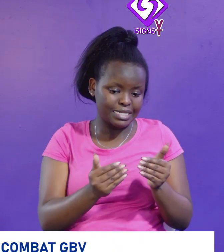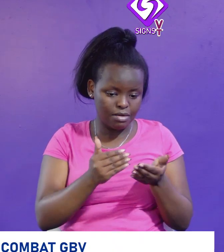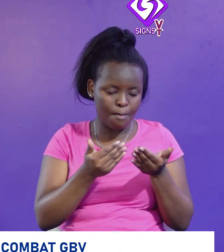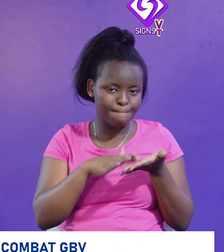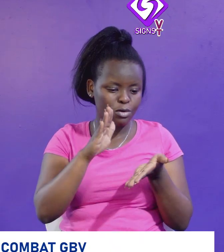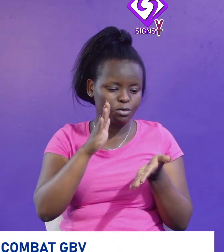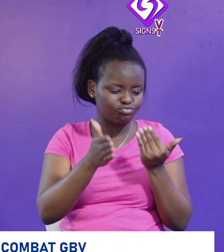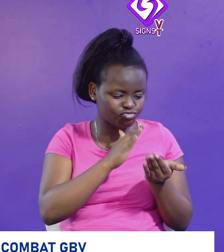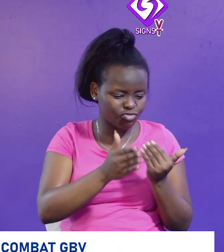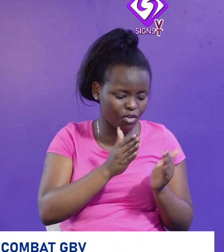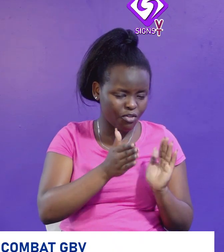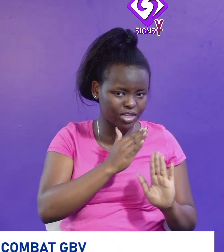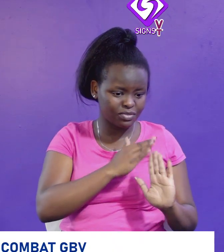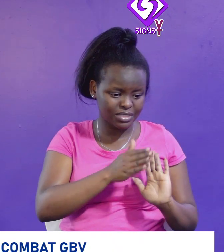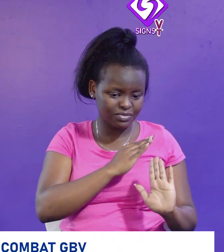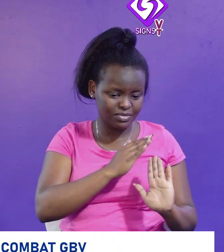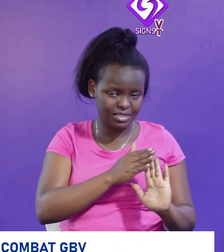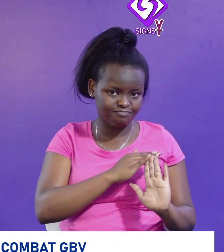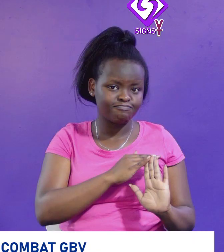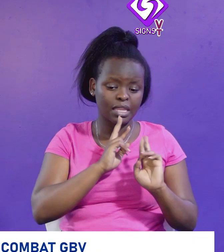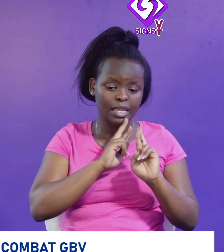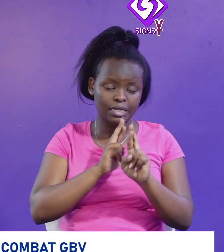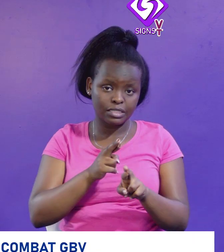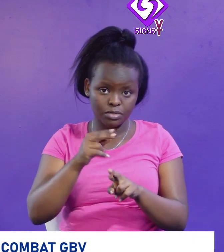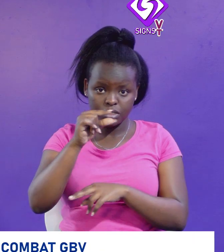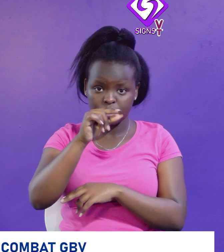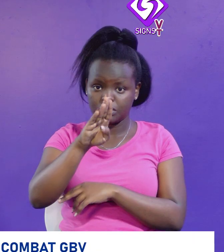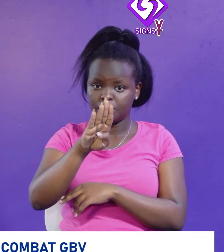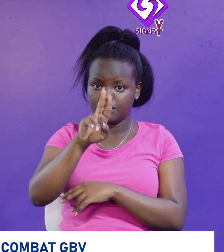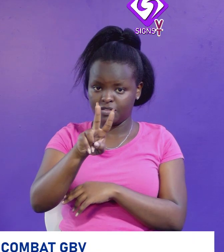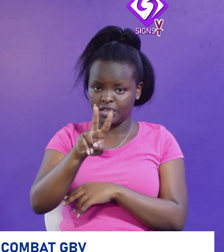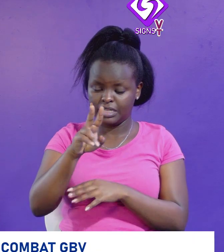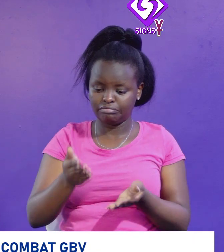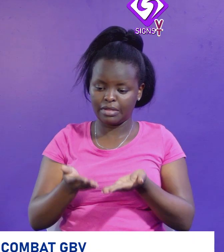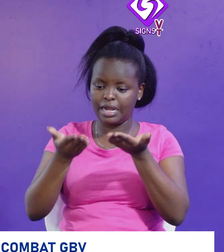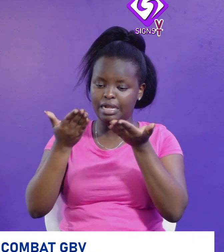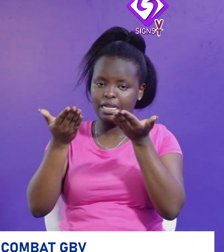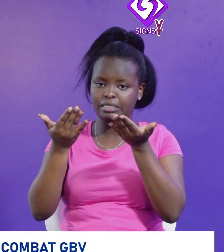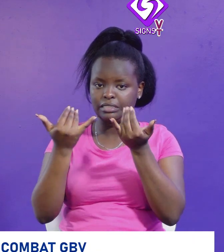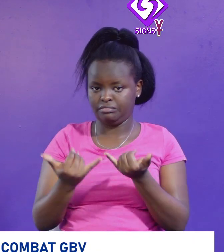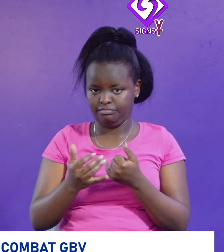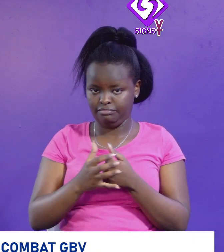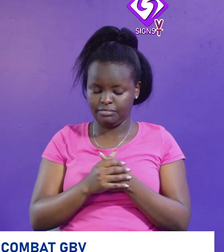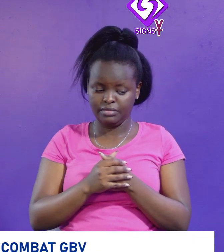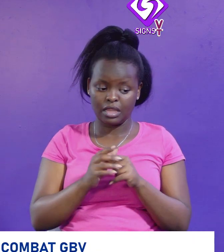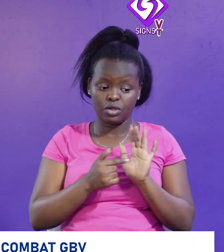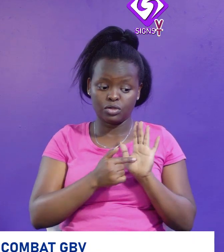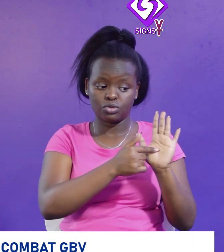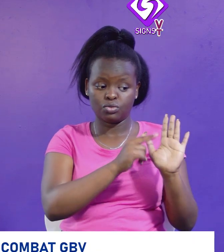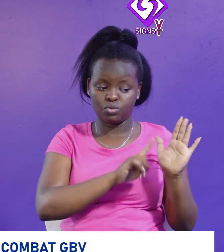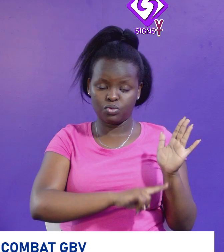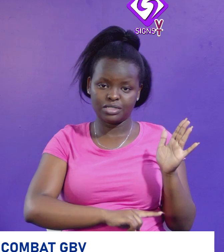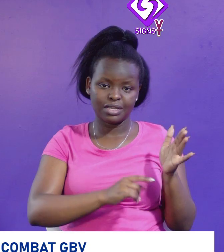response to GBV, which they say has been on the rise. They pointed to a lack of resources